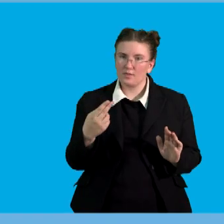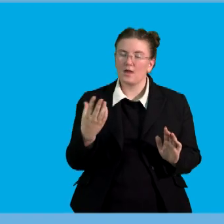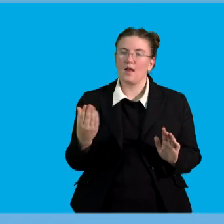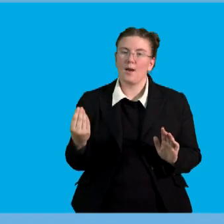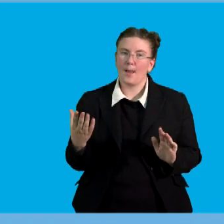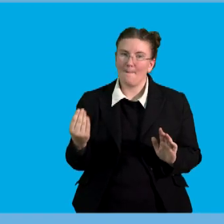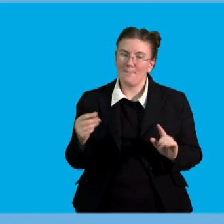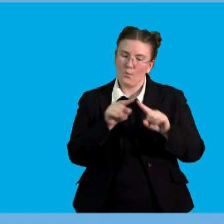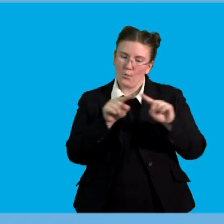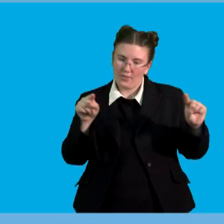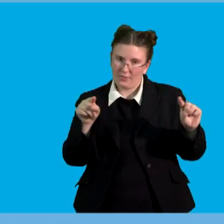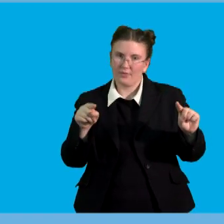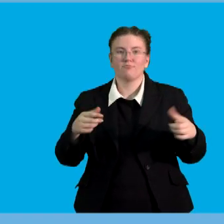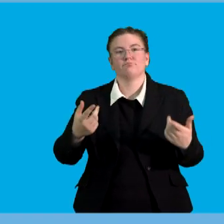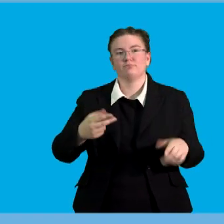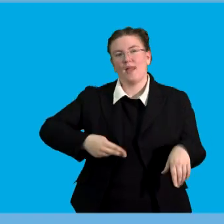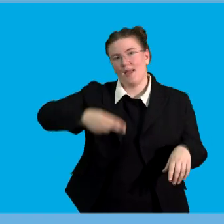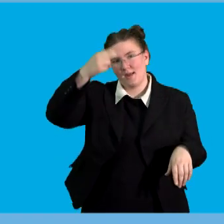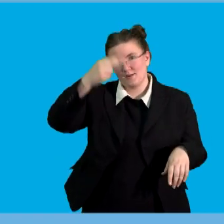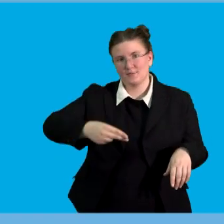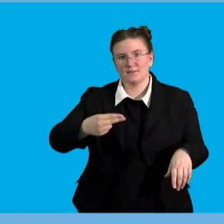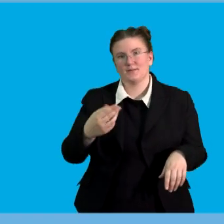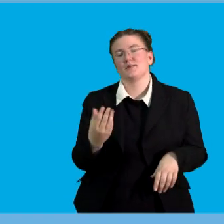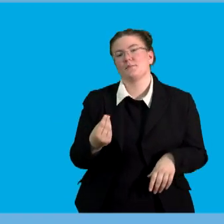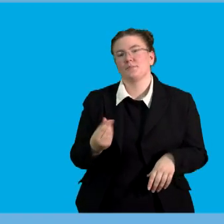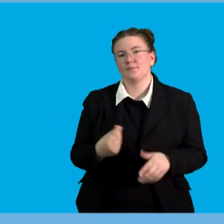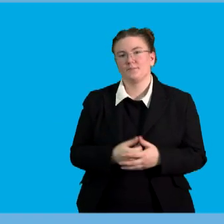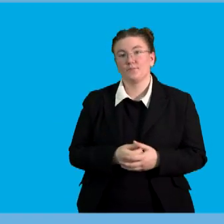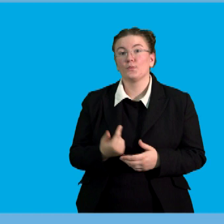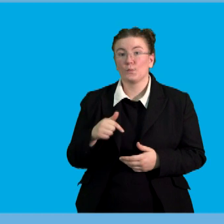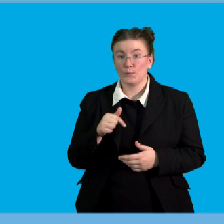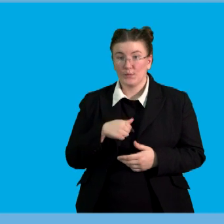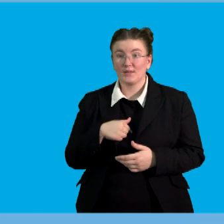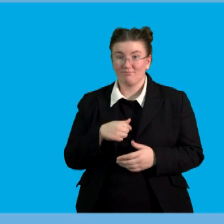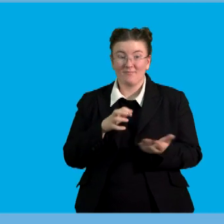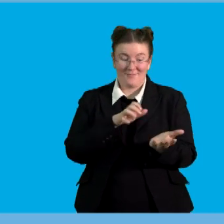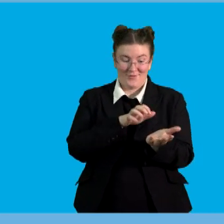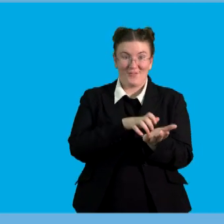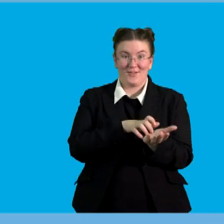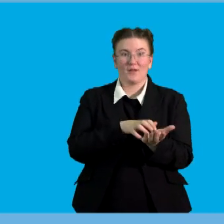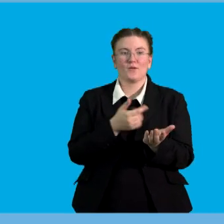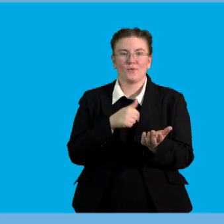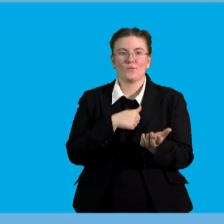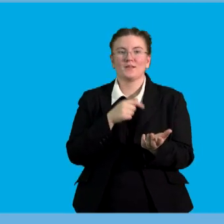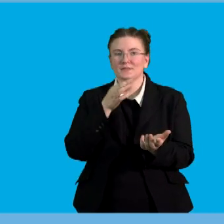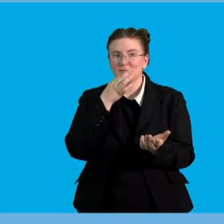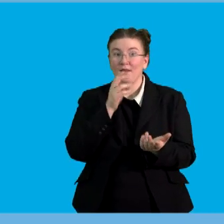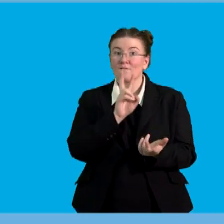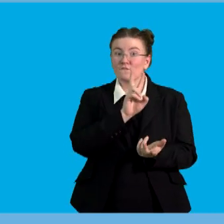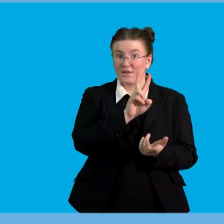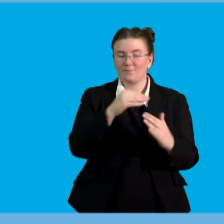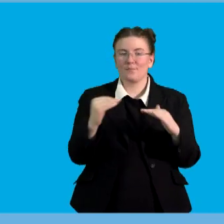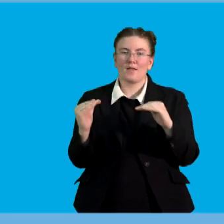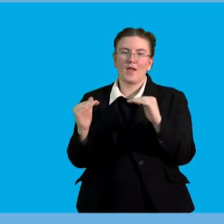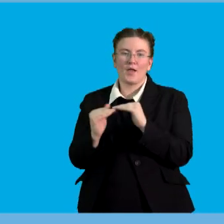happens that all of these ones here, they are 10 centimeters each. So for us to be able to calculate the volume, we're going to say V